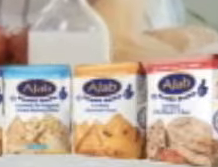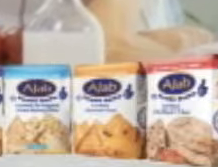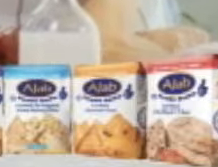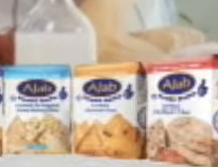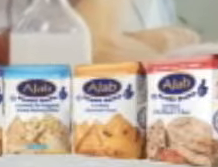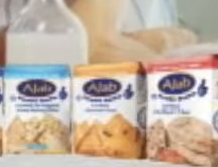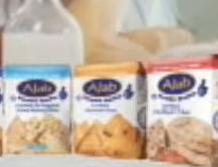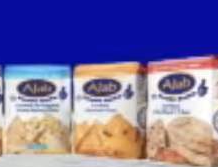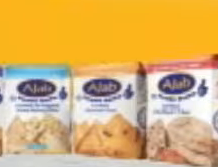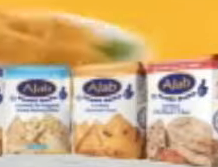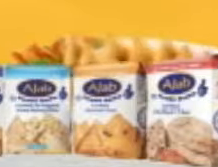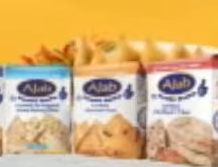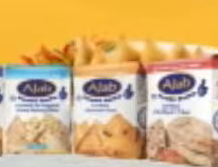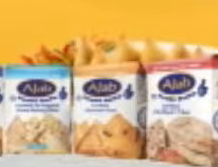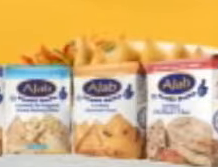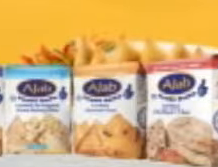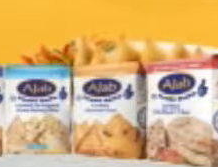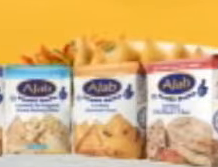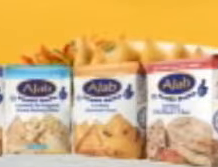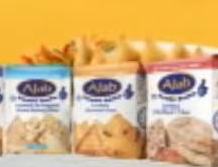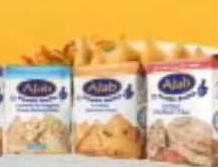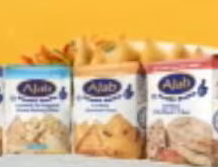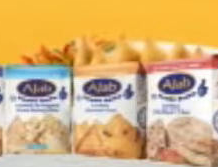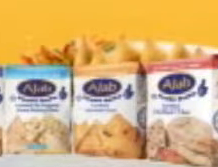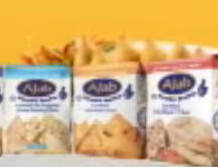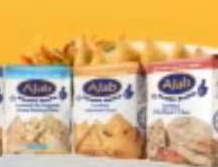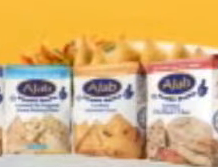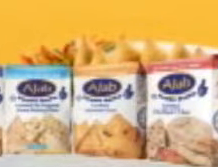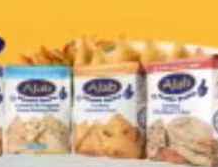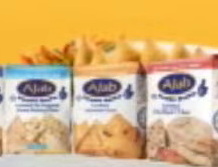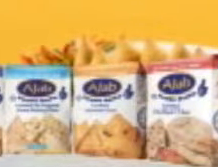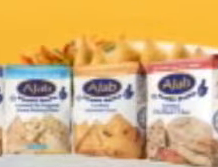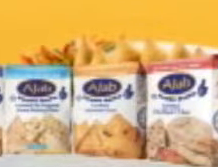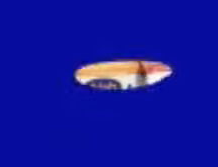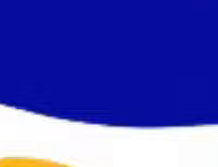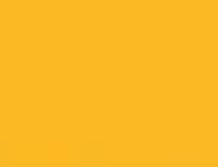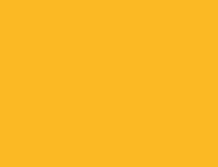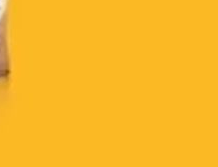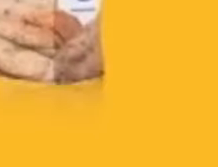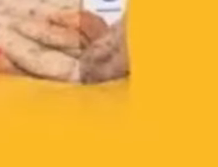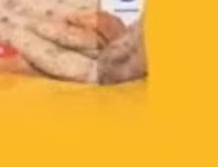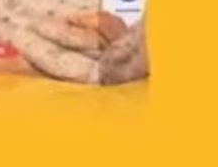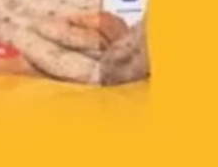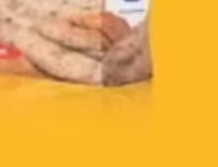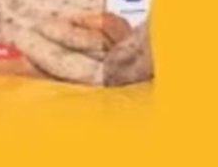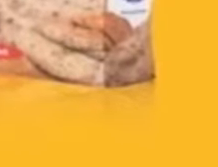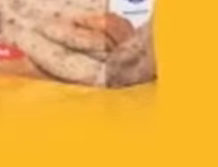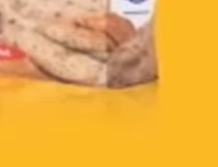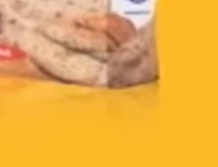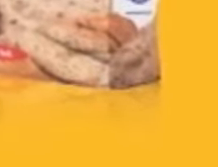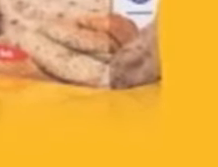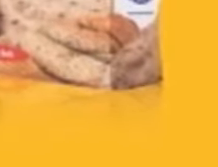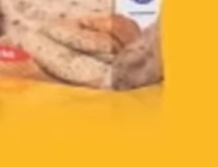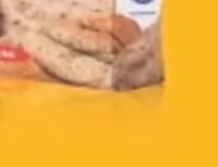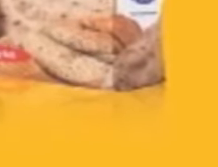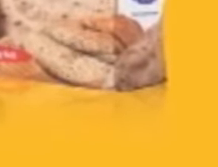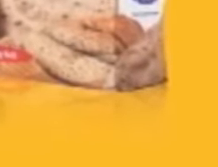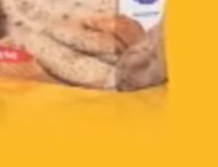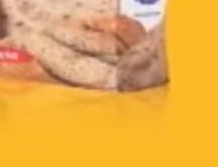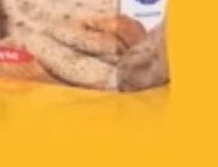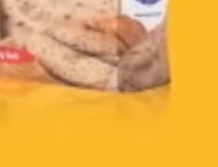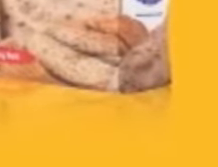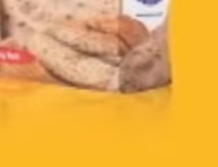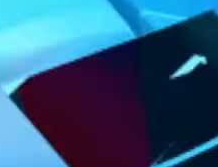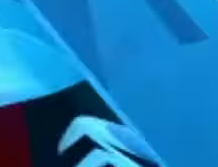to deliciousness. It's easy to knead, easy to roll, and quick to prepare. Ajab Home Baking Flour. The flour